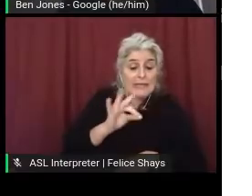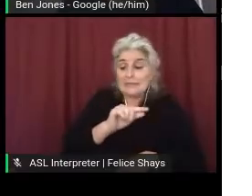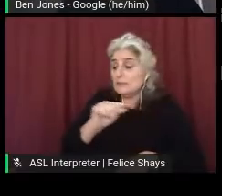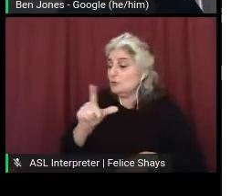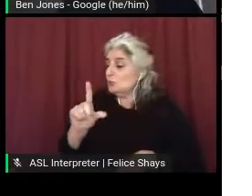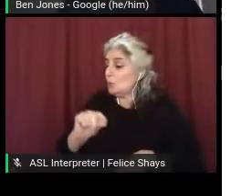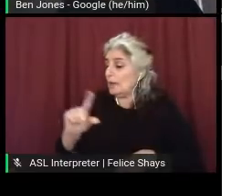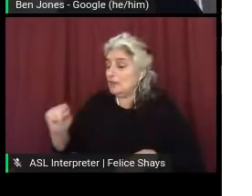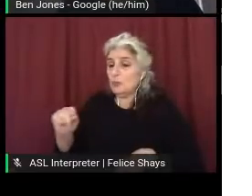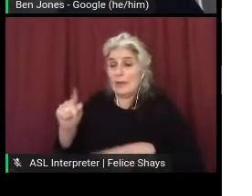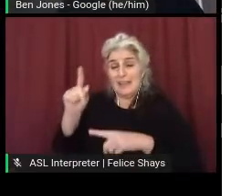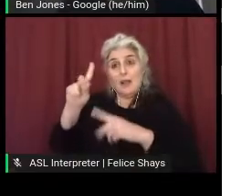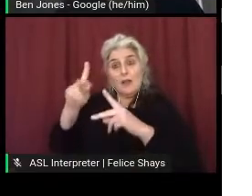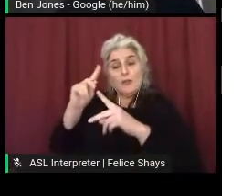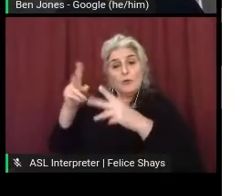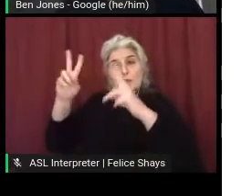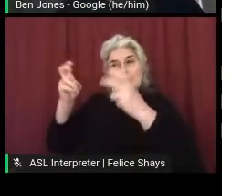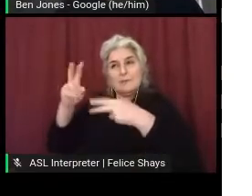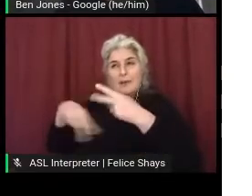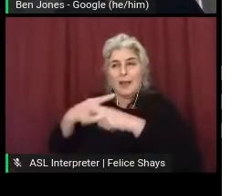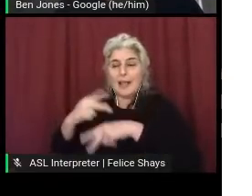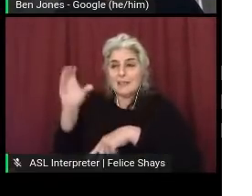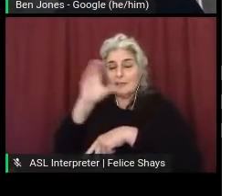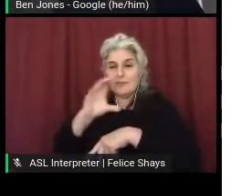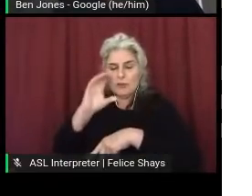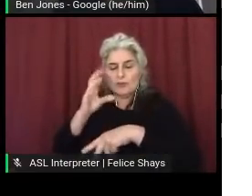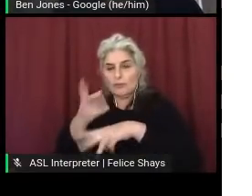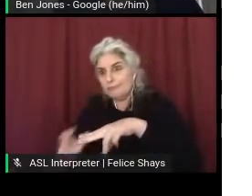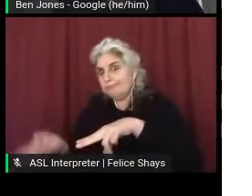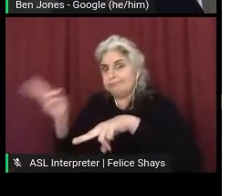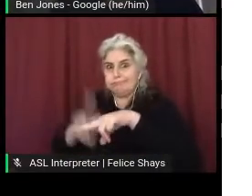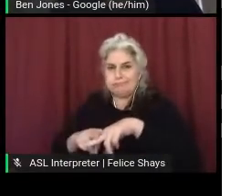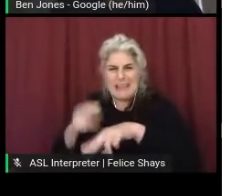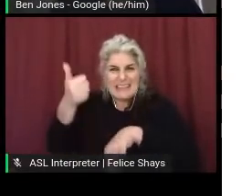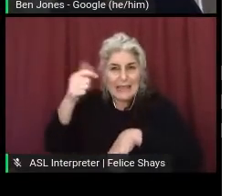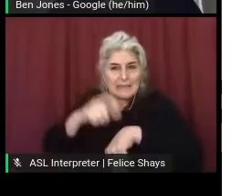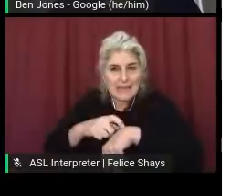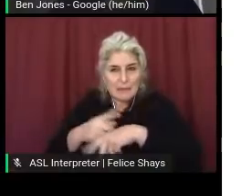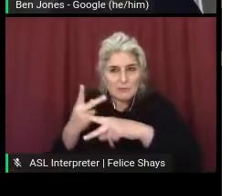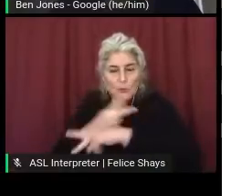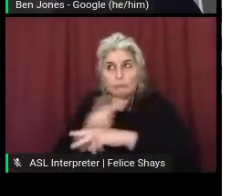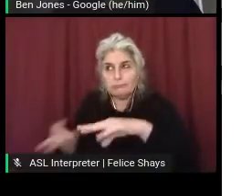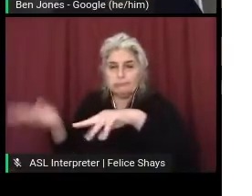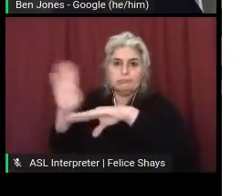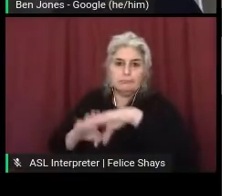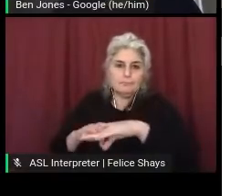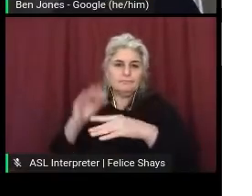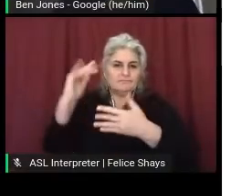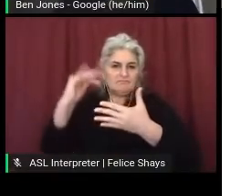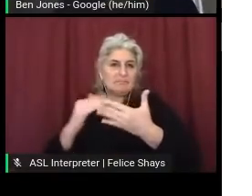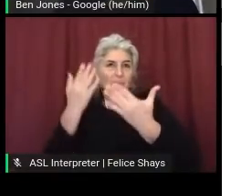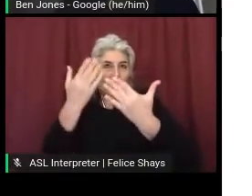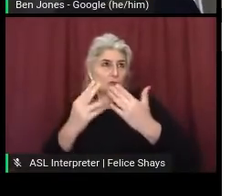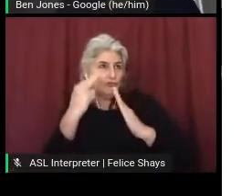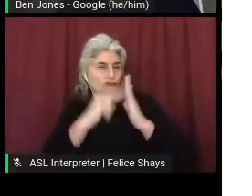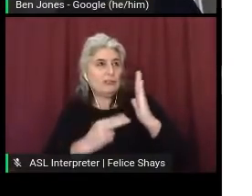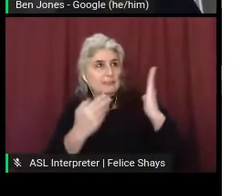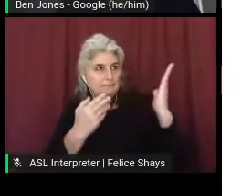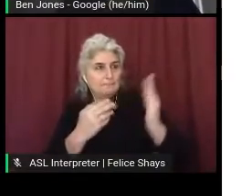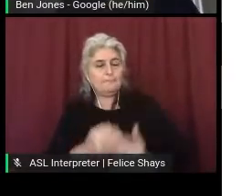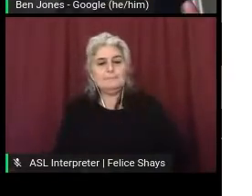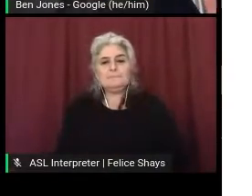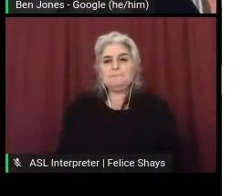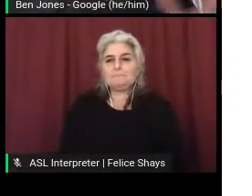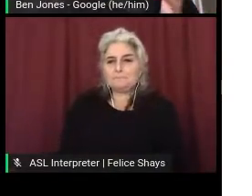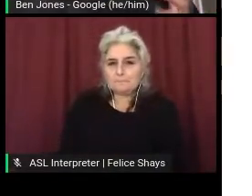So some unsurprising things: food and groceries, hobbies and leisure, family and community, entertainment, health,